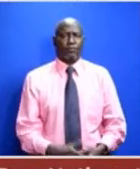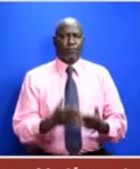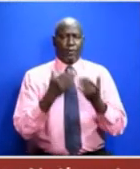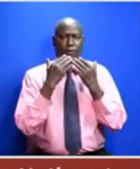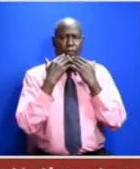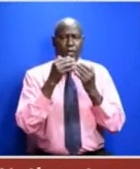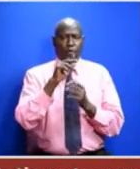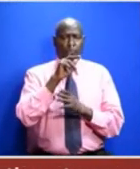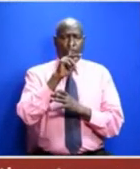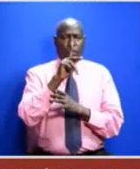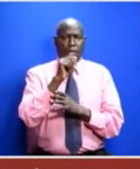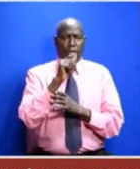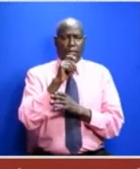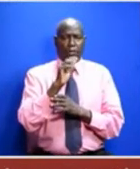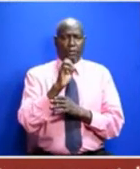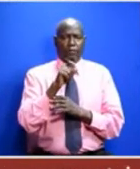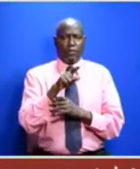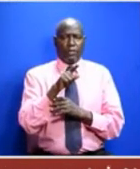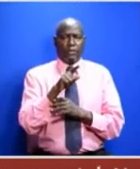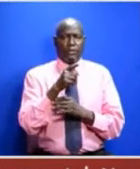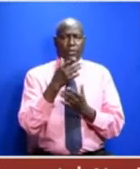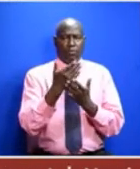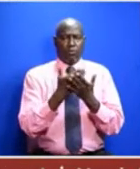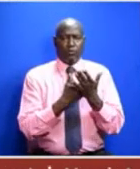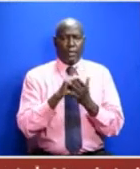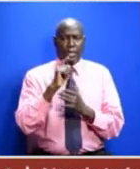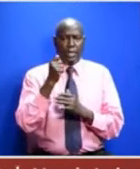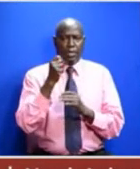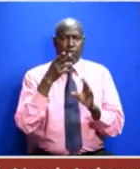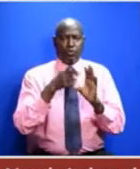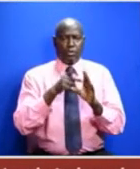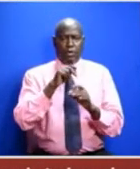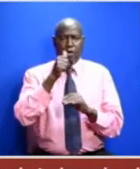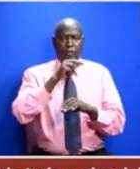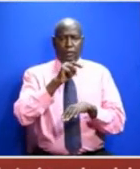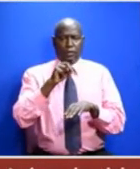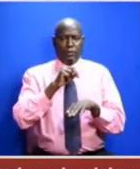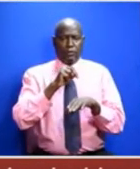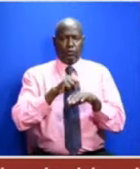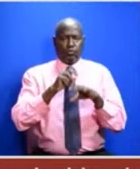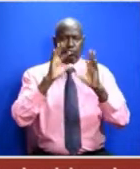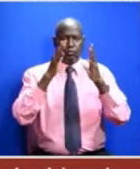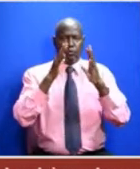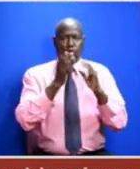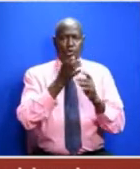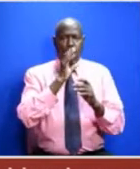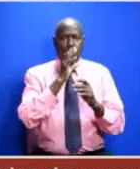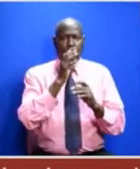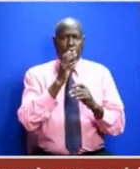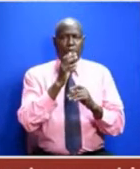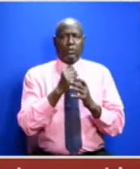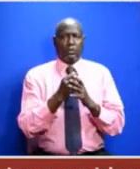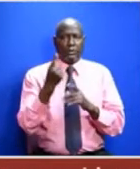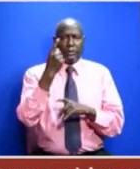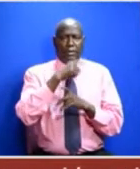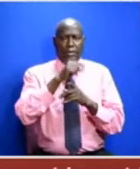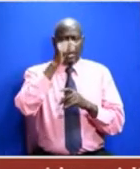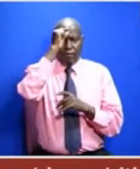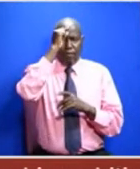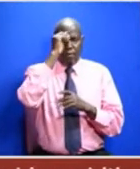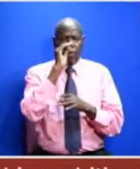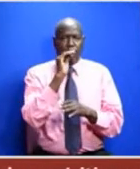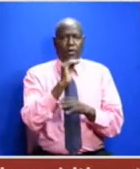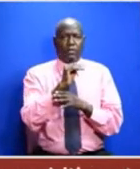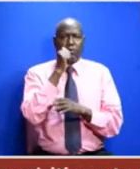Thank you, Kate, for that report. And as Kenya joins other nations to celebrate World Water Day today, the government has